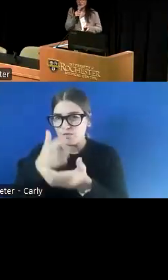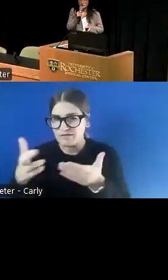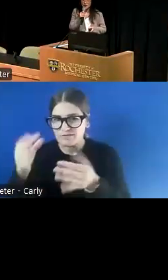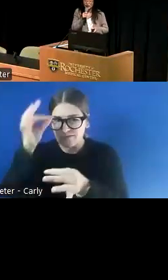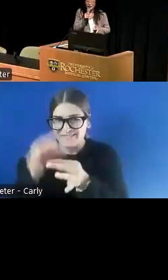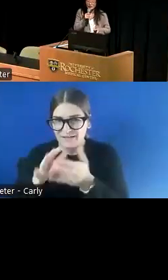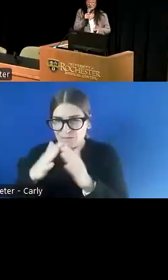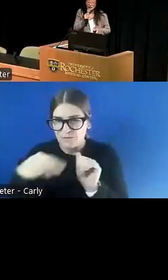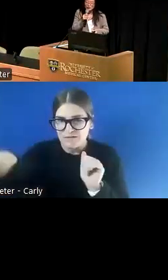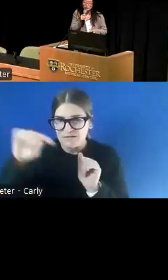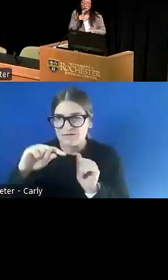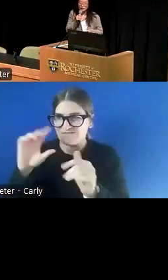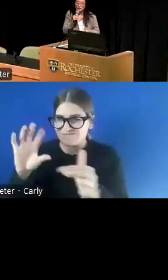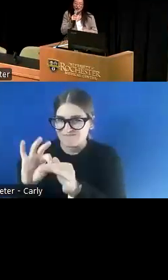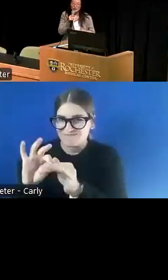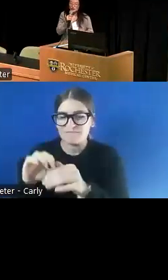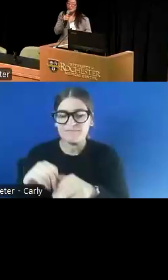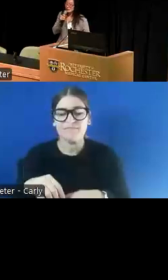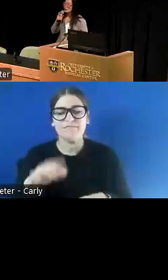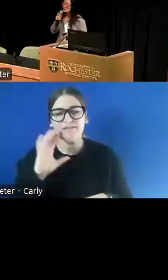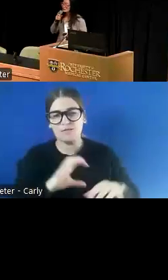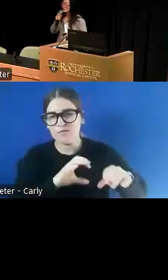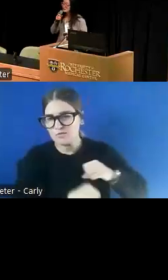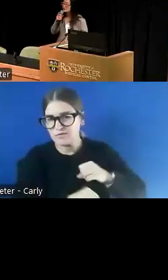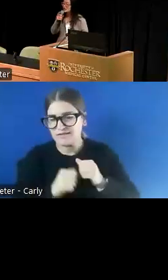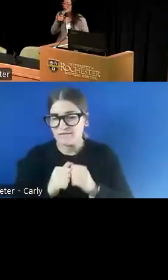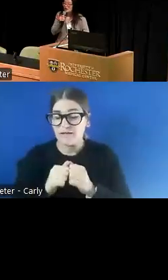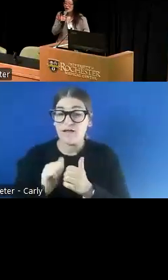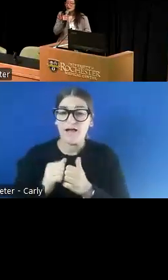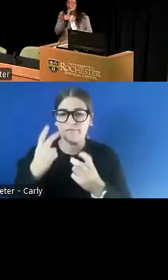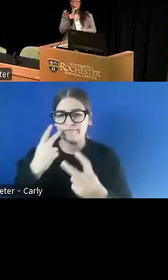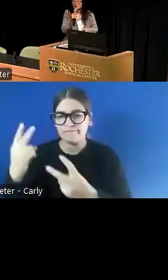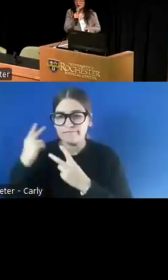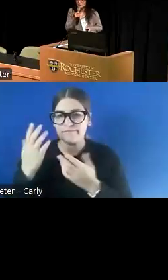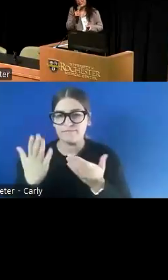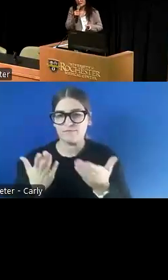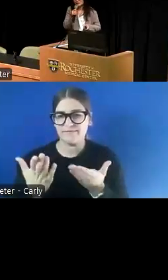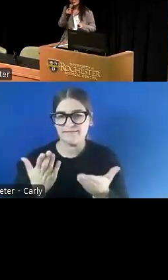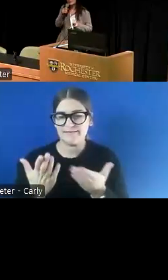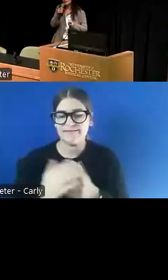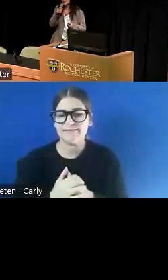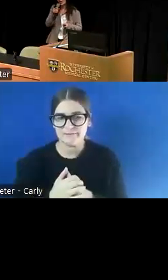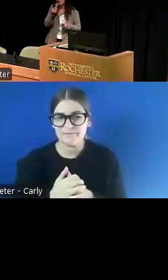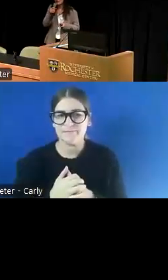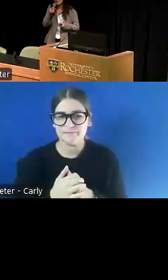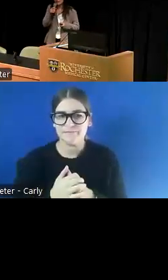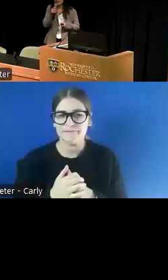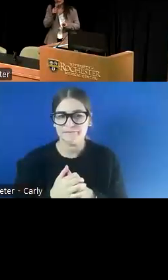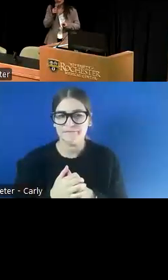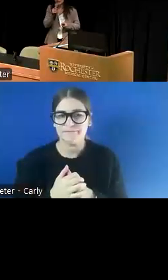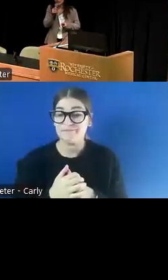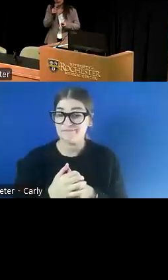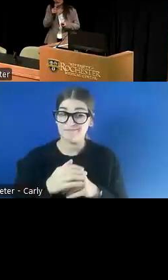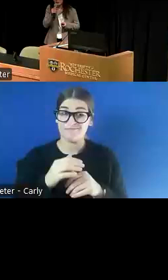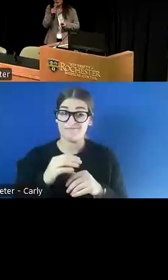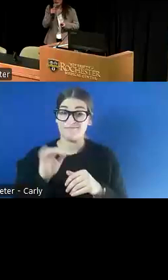community. And they would grieve together through memorial services. And really, some of the challenges that they